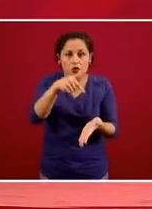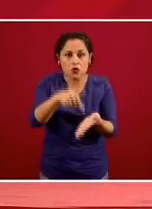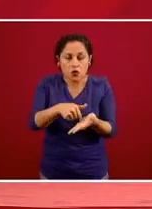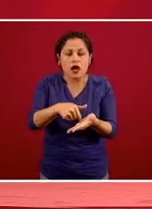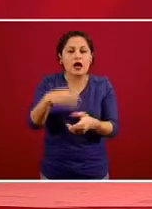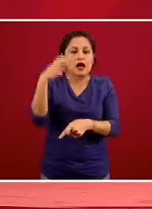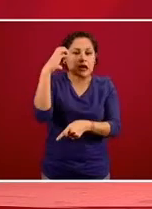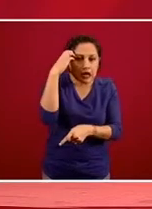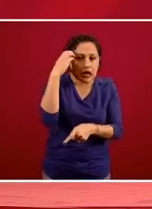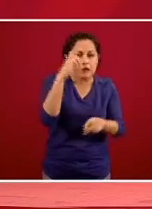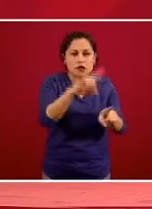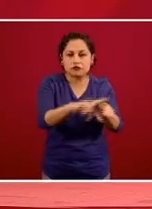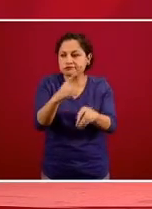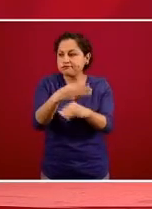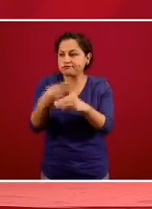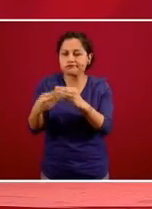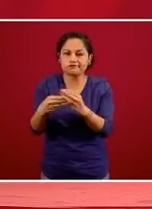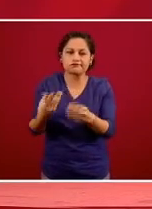of the system because it